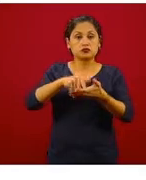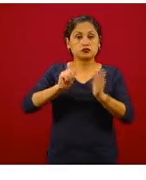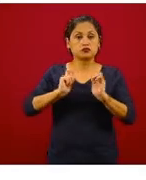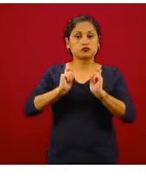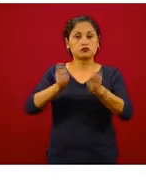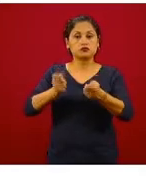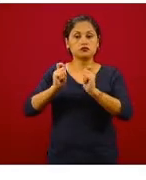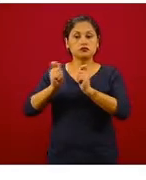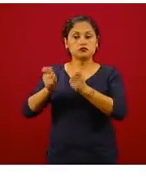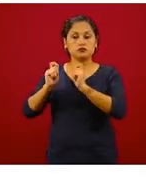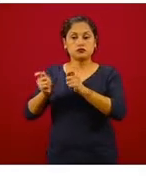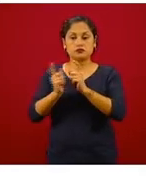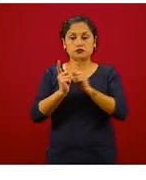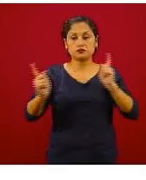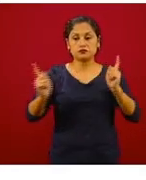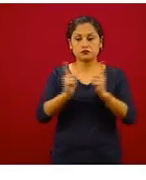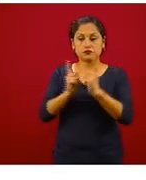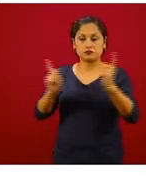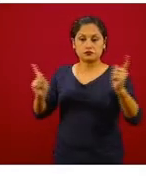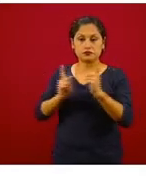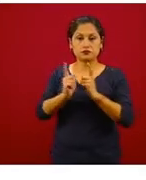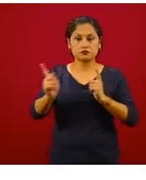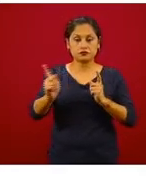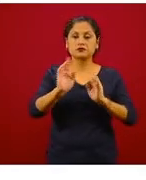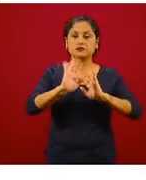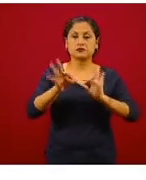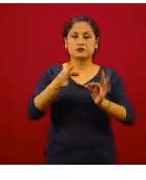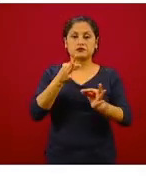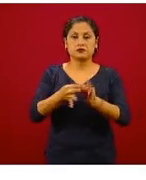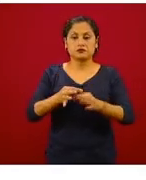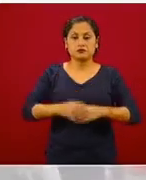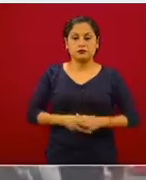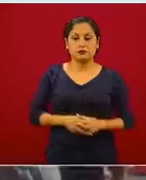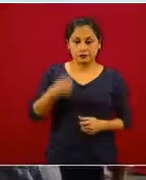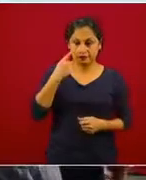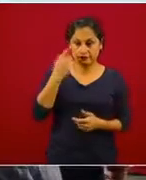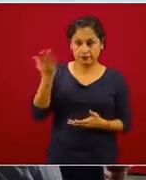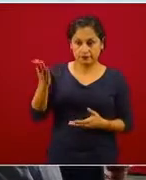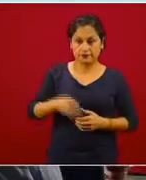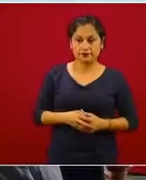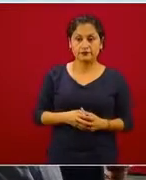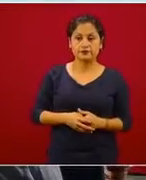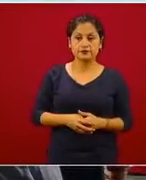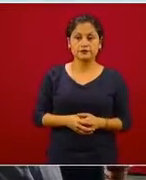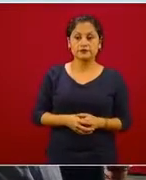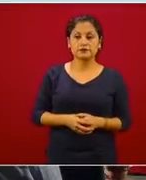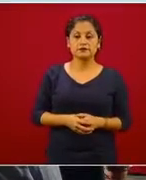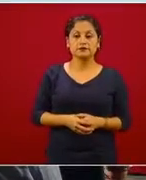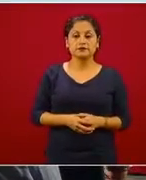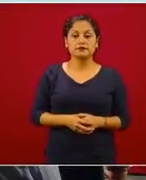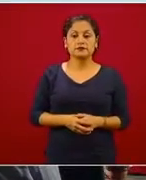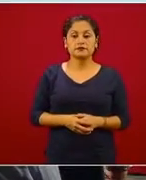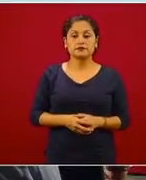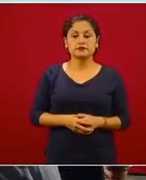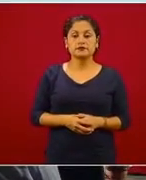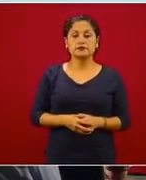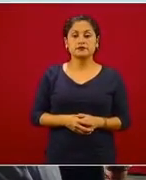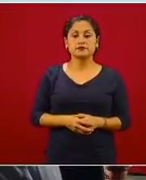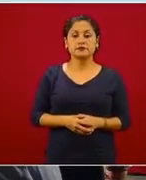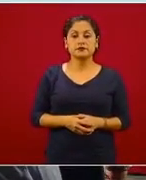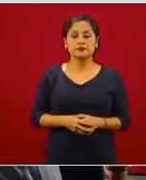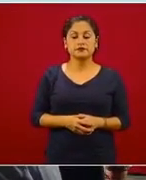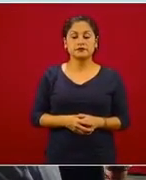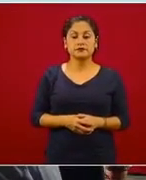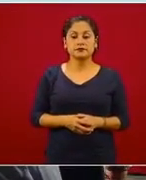maybe, and there are spots in the bus that are assigned to the employee so as to